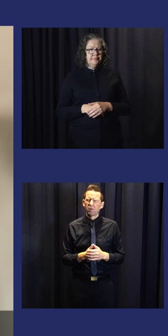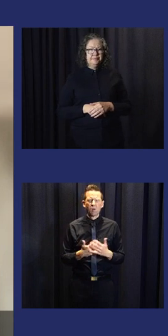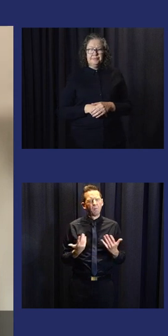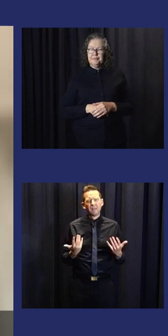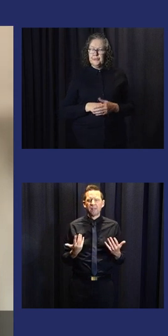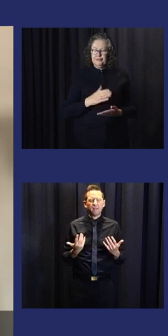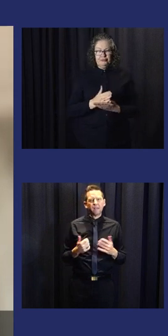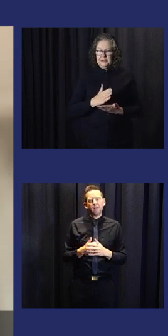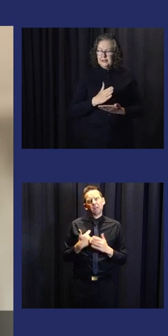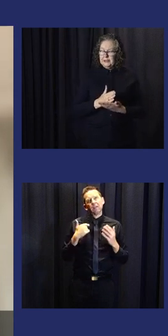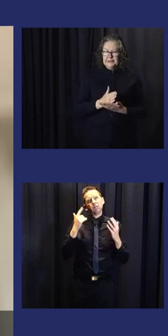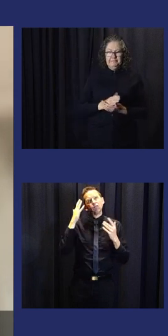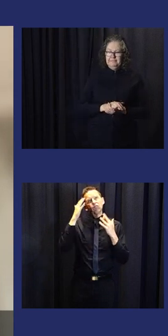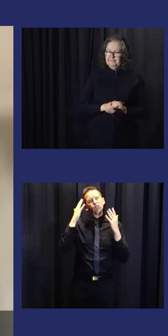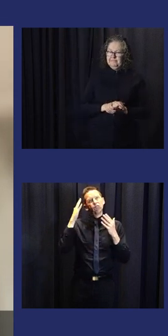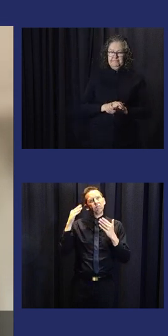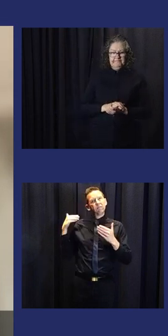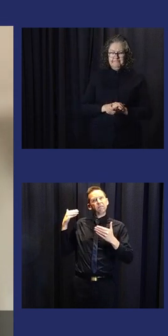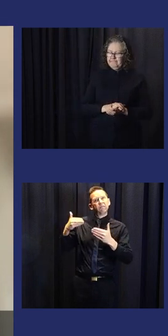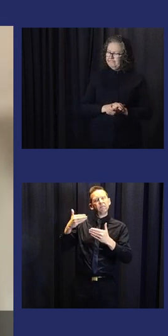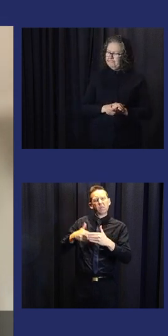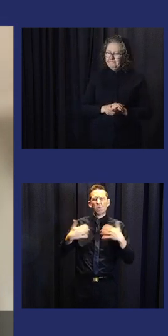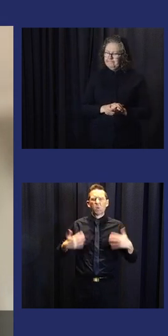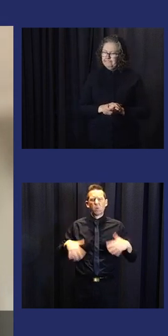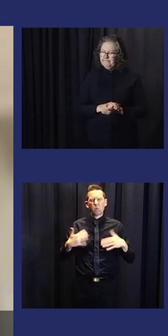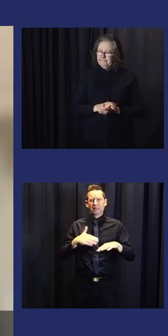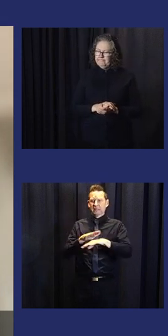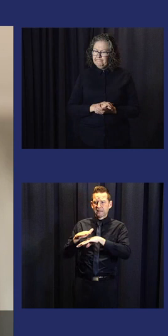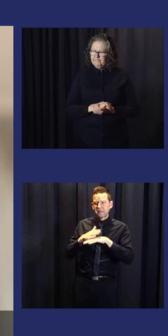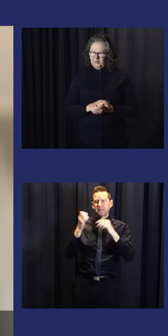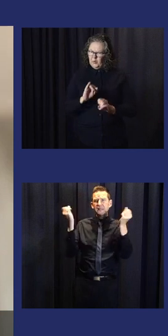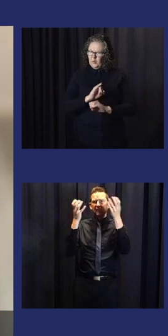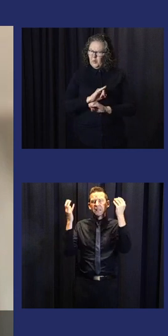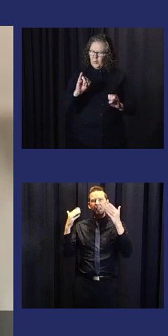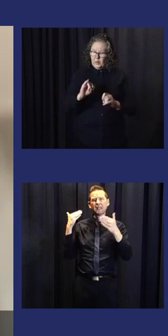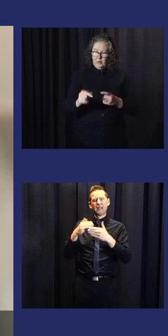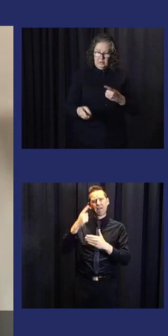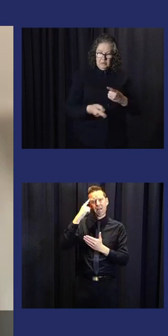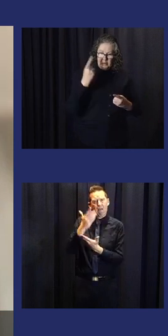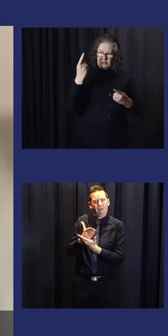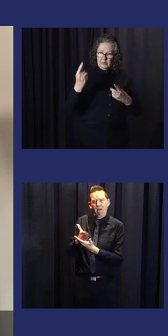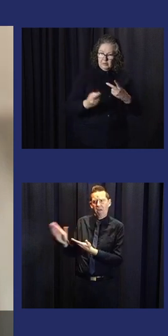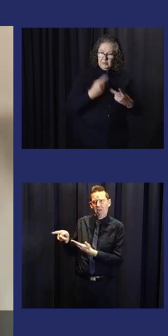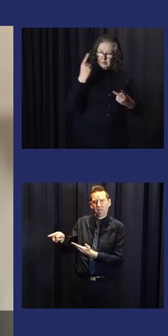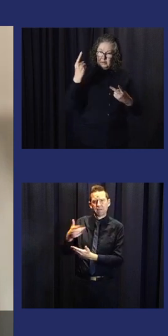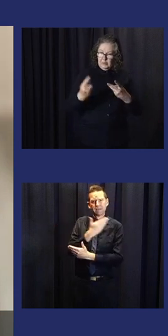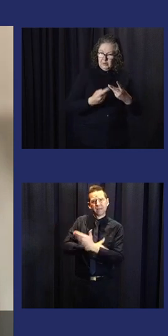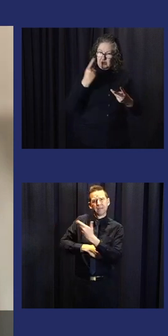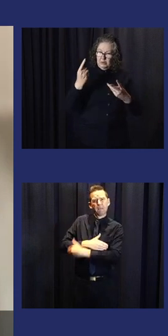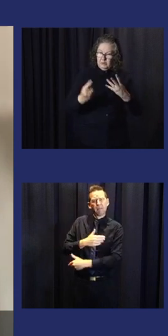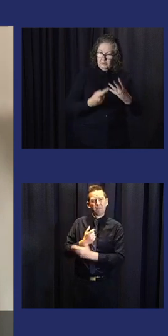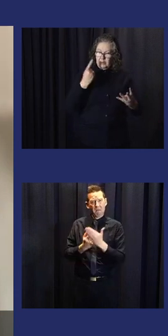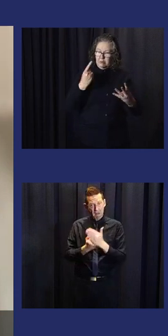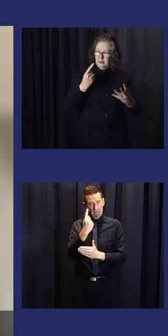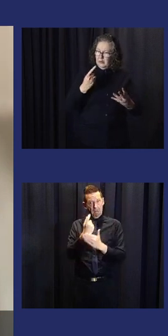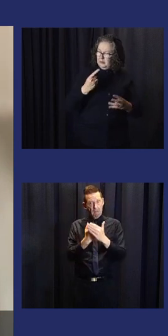connected set of emergency situations where the situation for people with